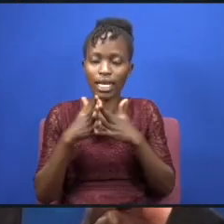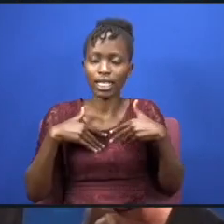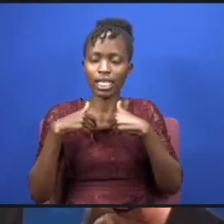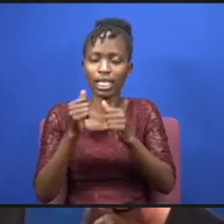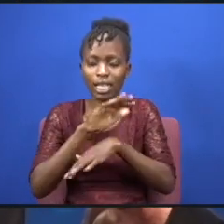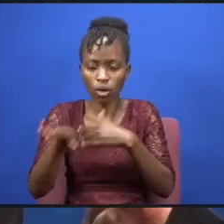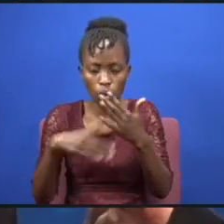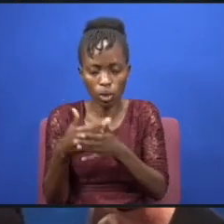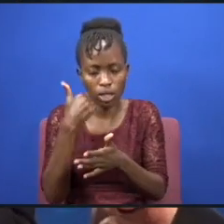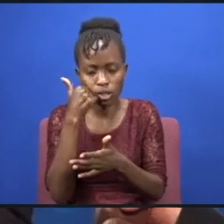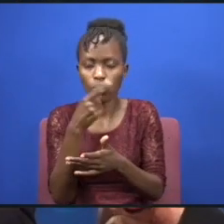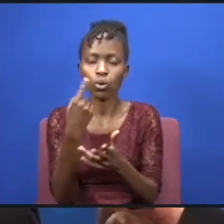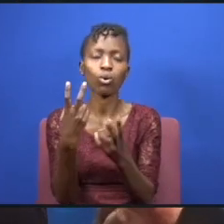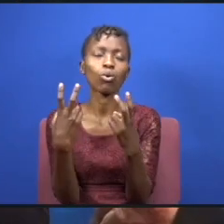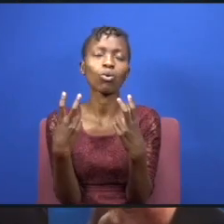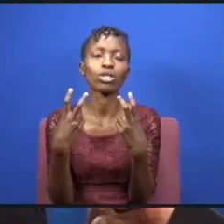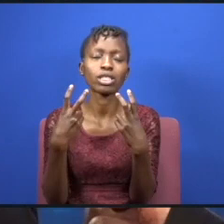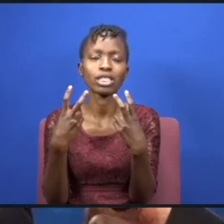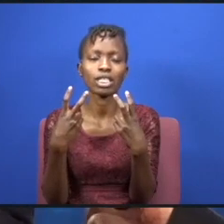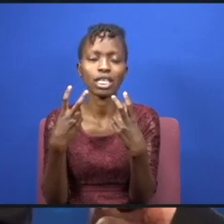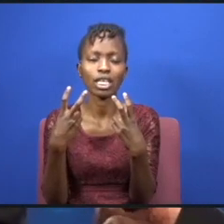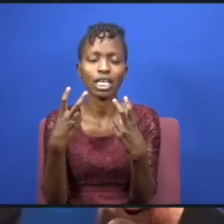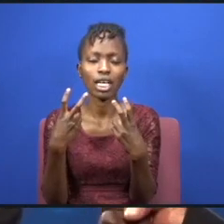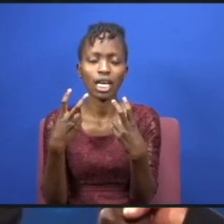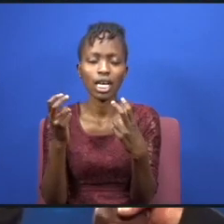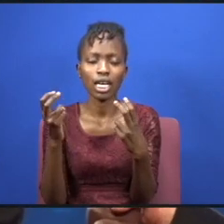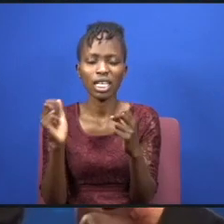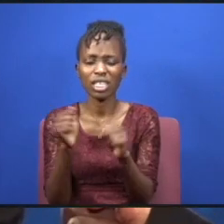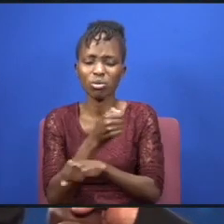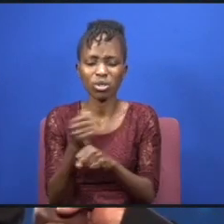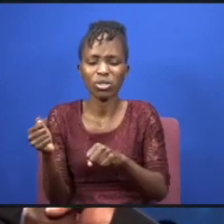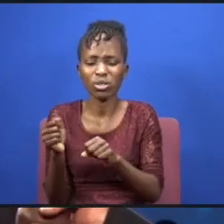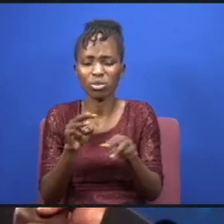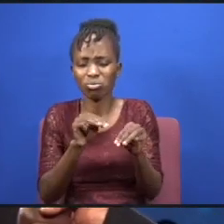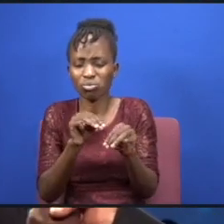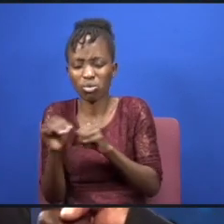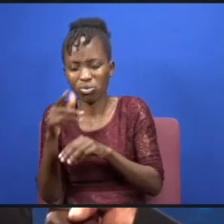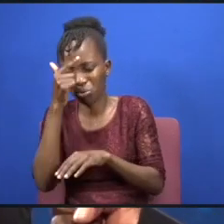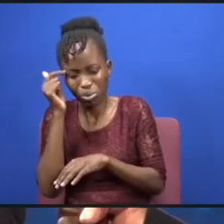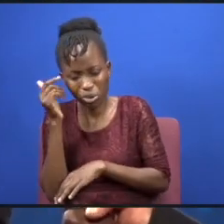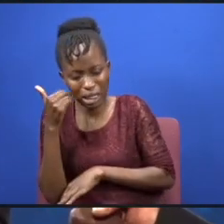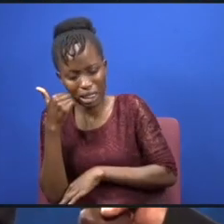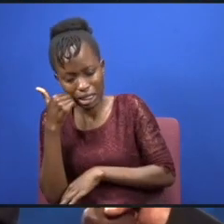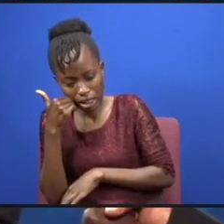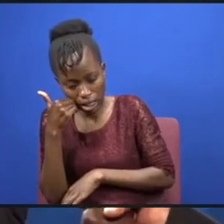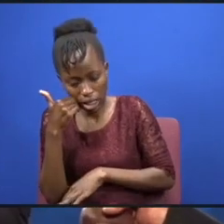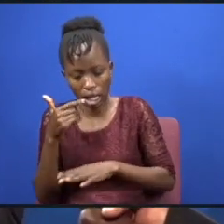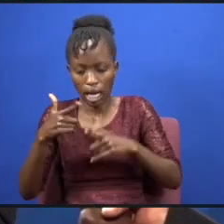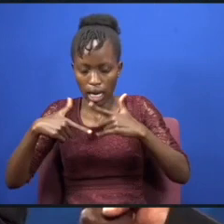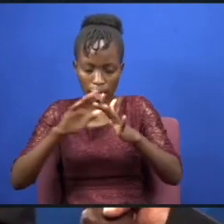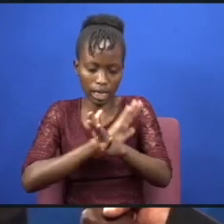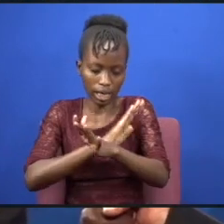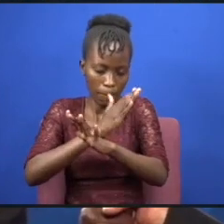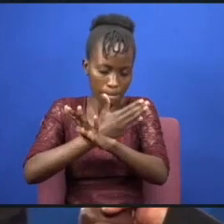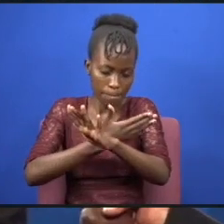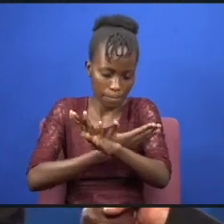disease. Those ones who are watching and they are not able to move about because of sickness, let this power, Lord, be